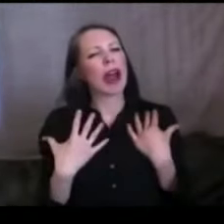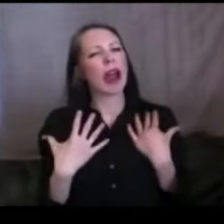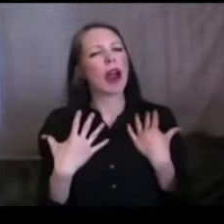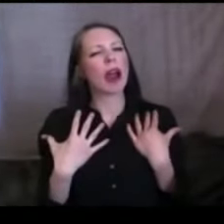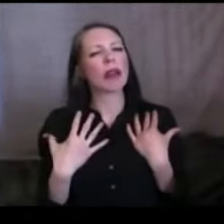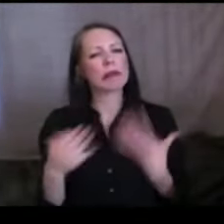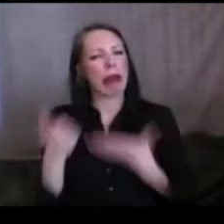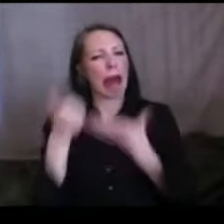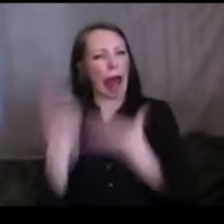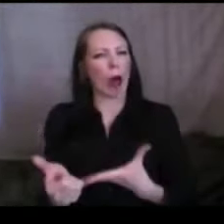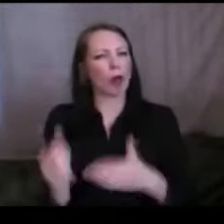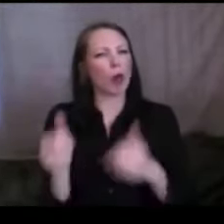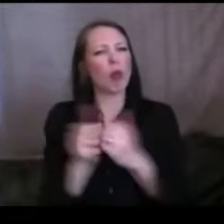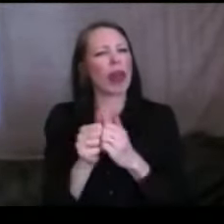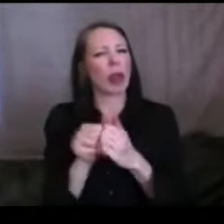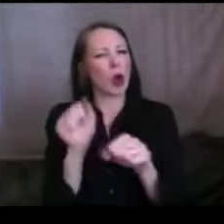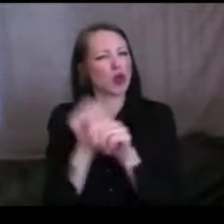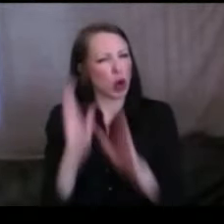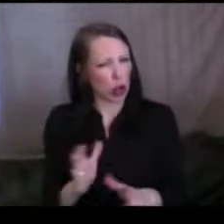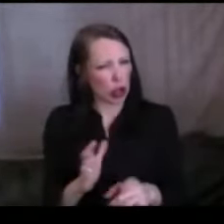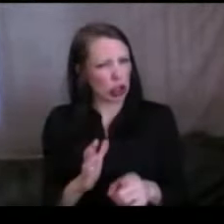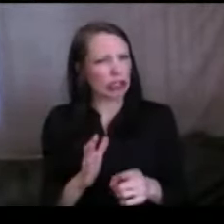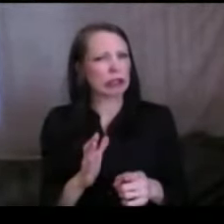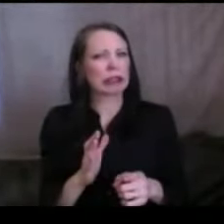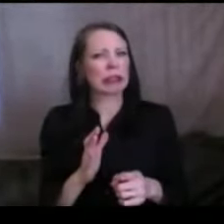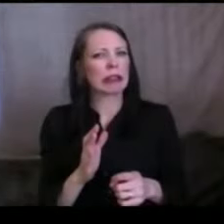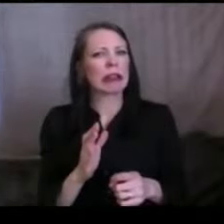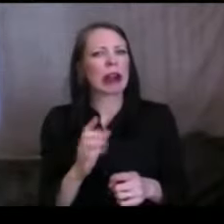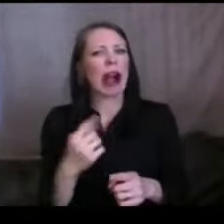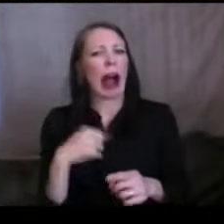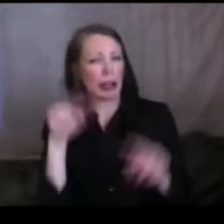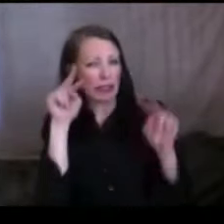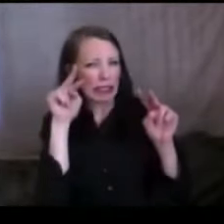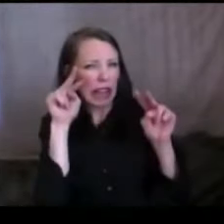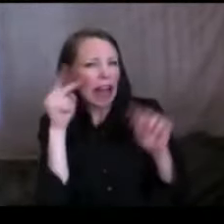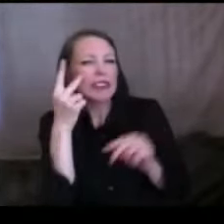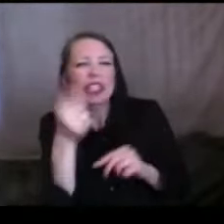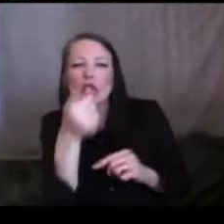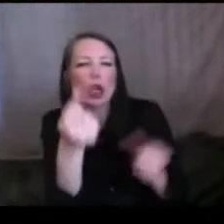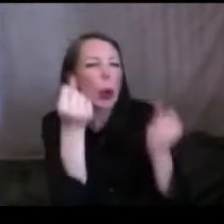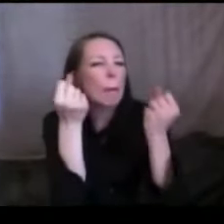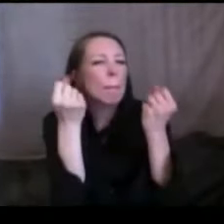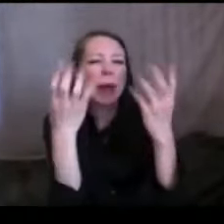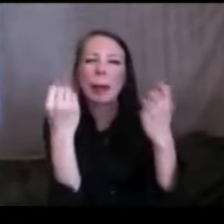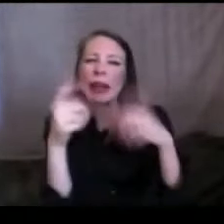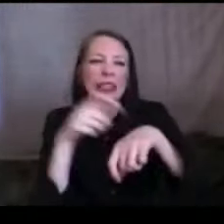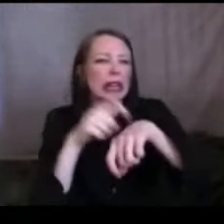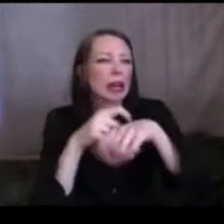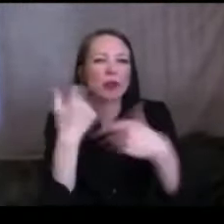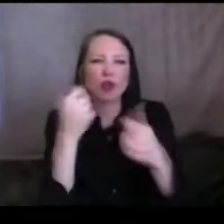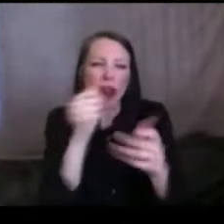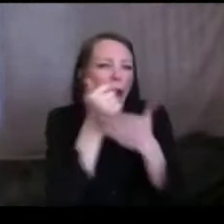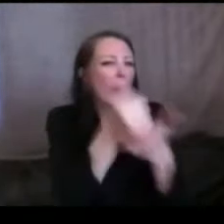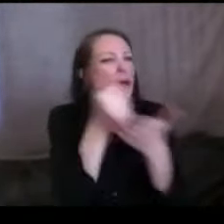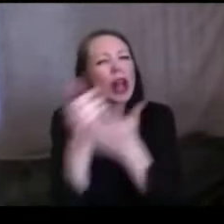this in your employees? It's a characteristic that I've seen from you for many, many years, and I admire a